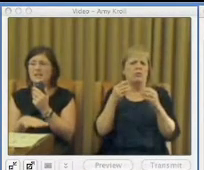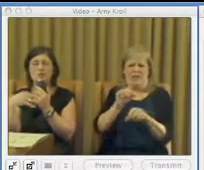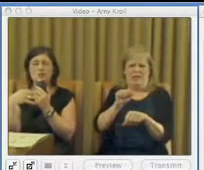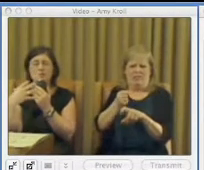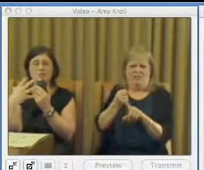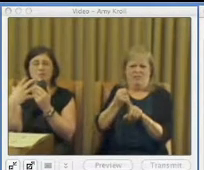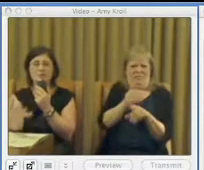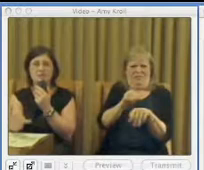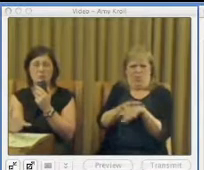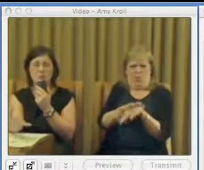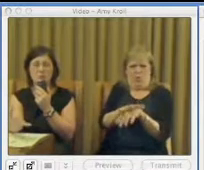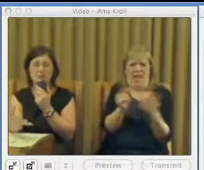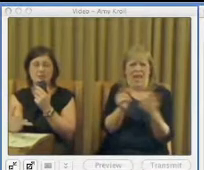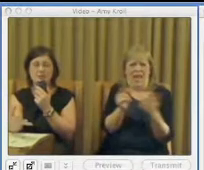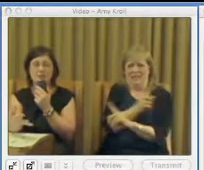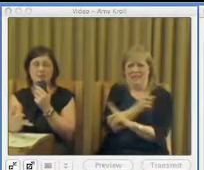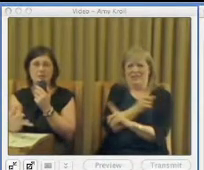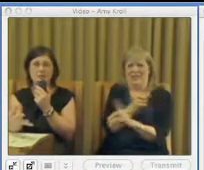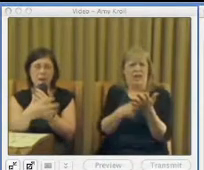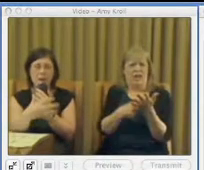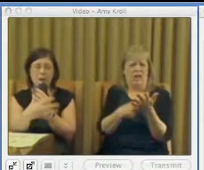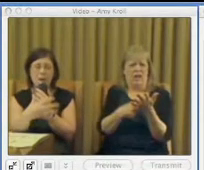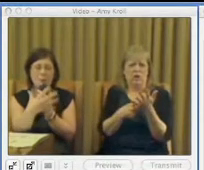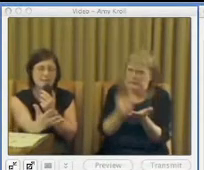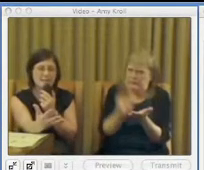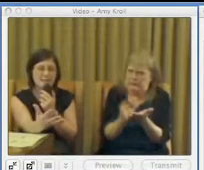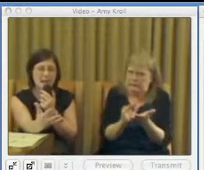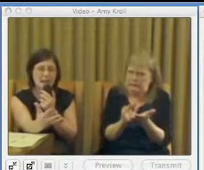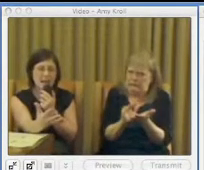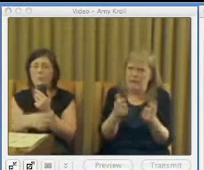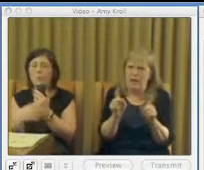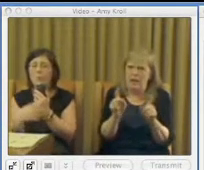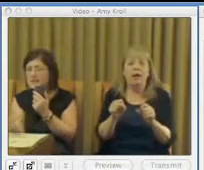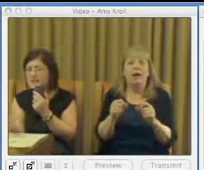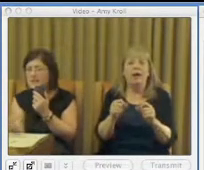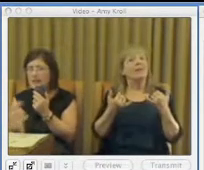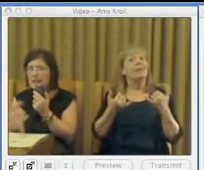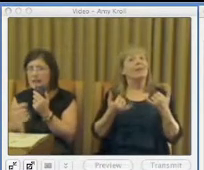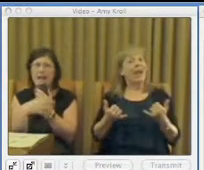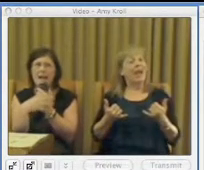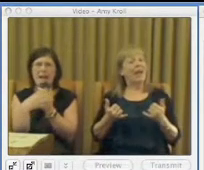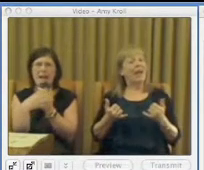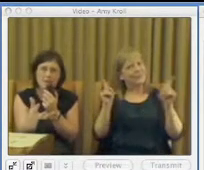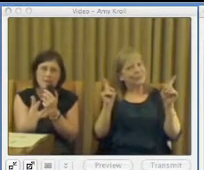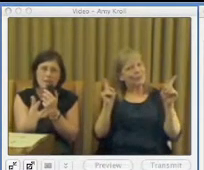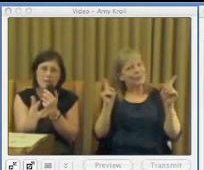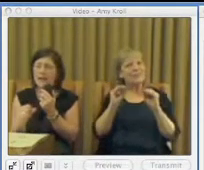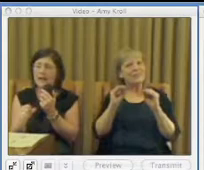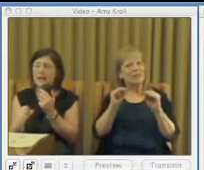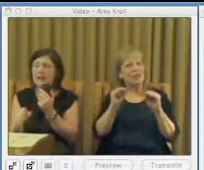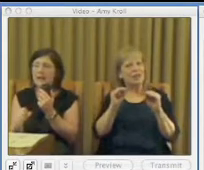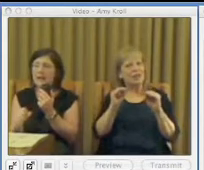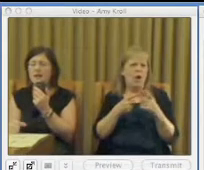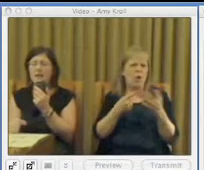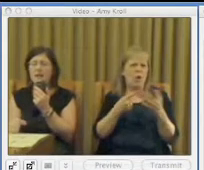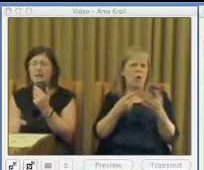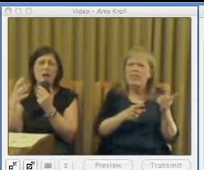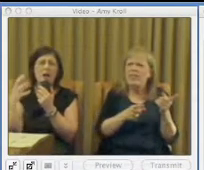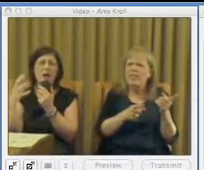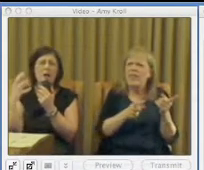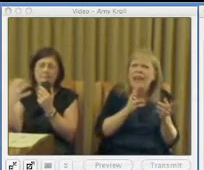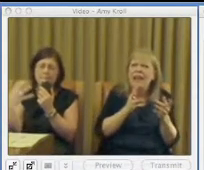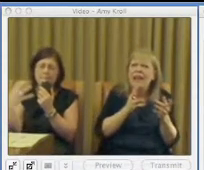better. Whereas now we teach interpreters about discourse. Think about what people are saying, why they're saying it, how they're saying